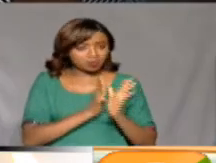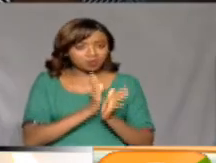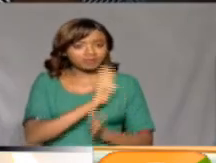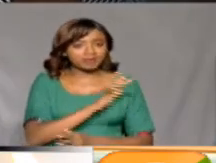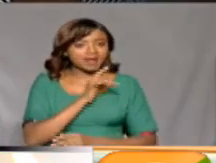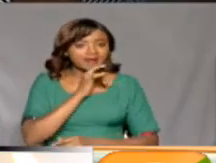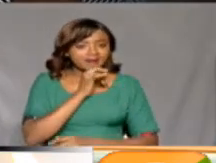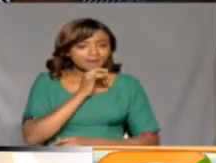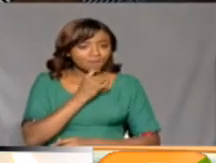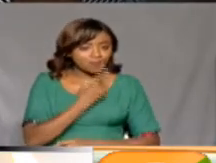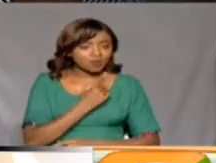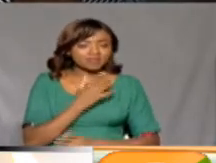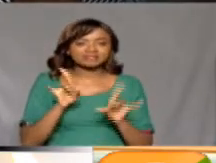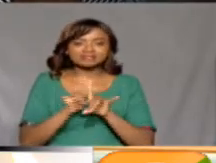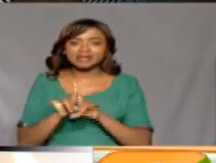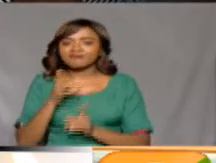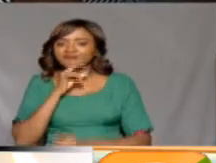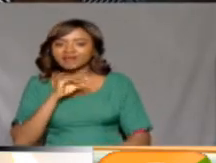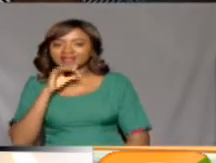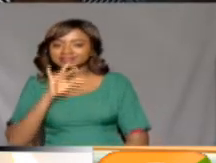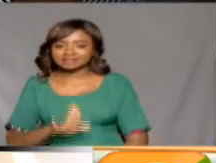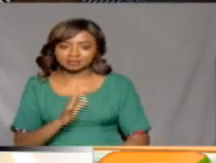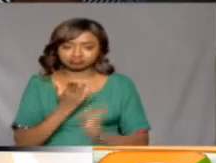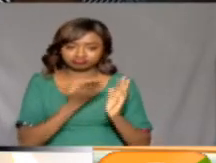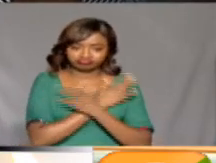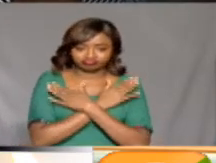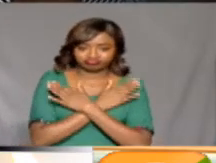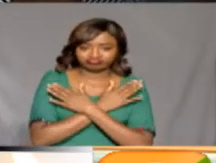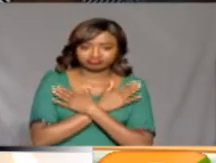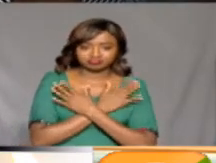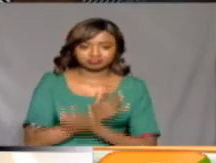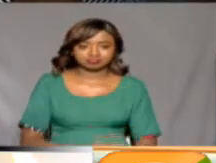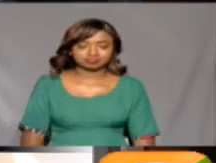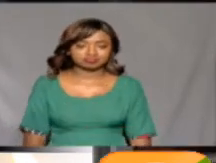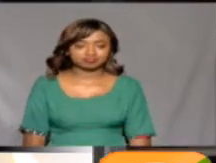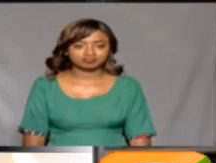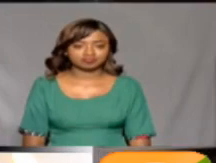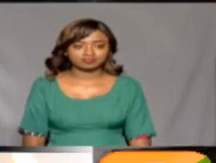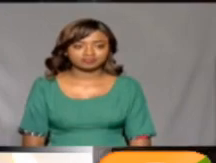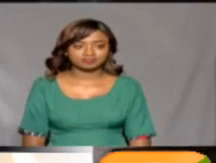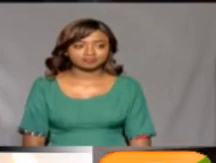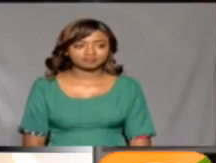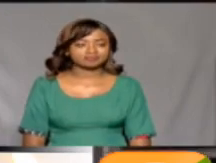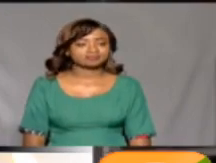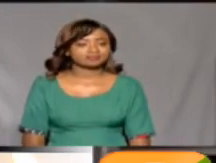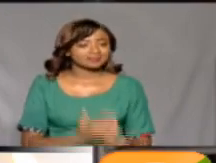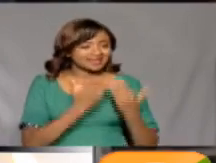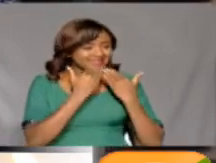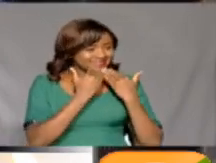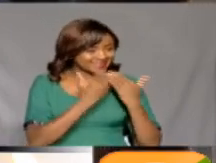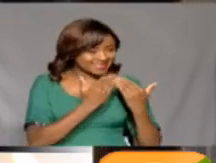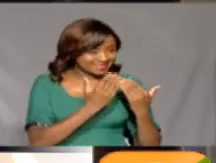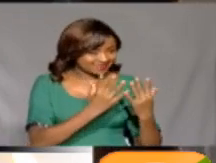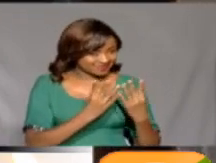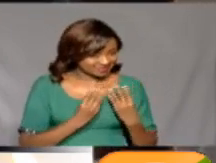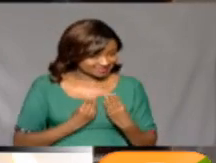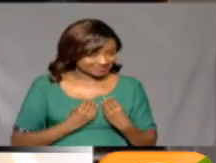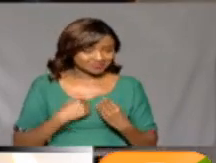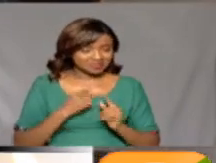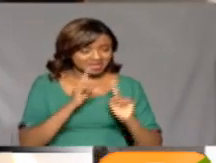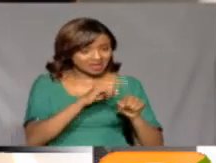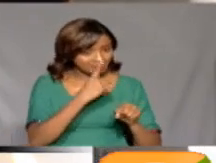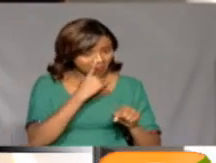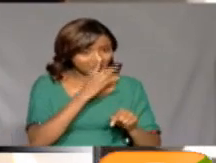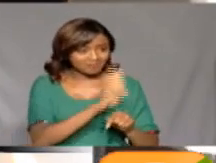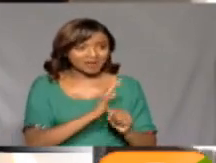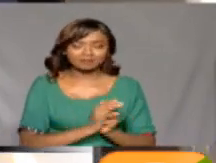father-son relationship in this interview with Wahiga Maura. Your Excellency, thank you so much for speaking to us today at your residence. Thank you, my friend.